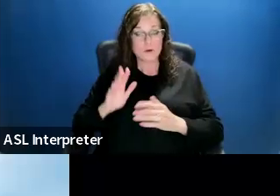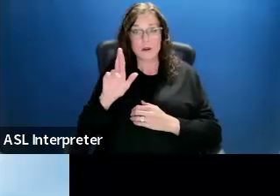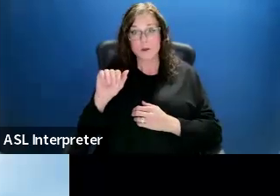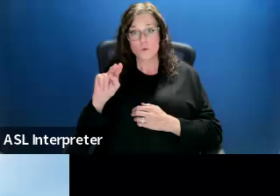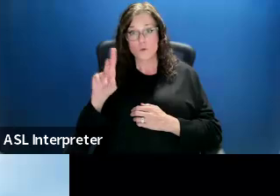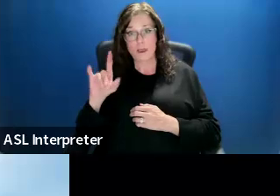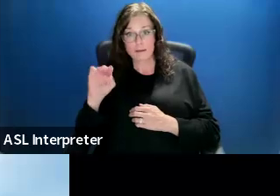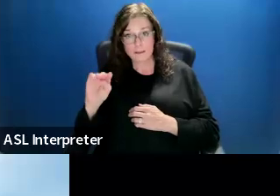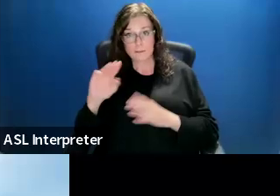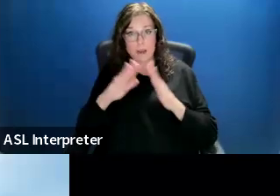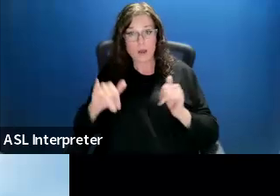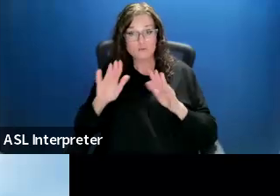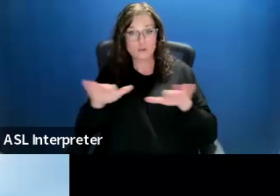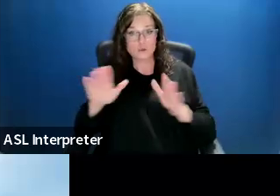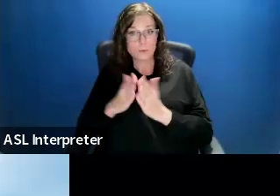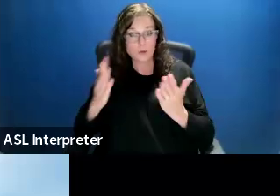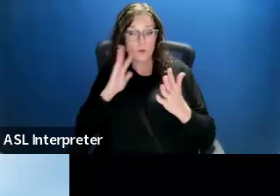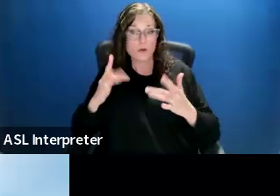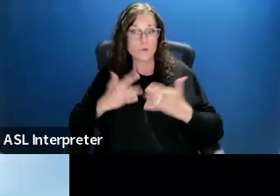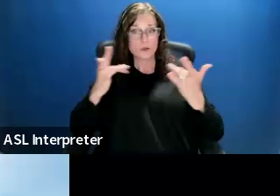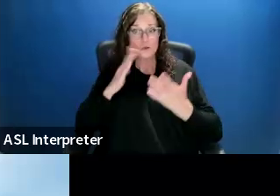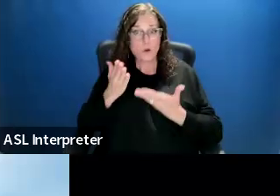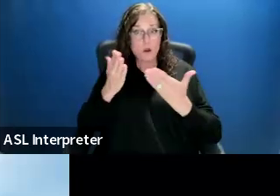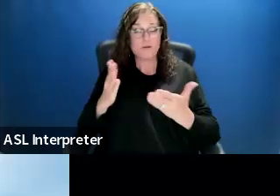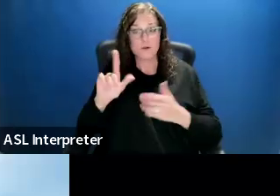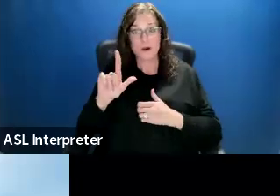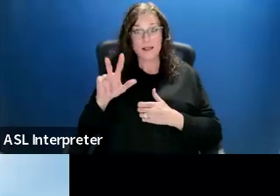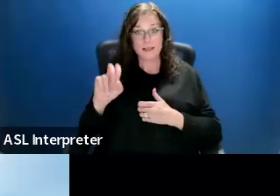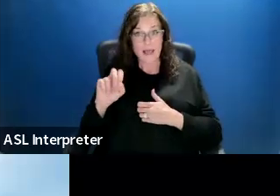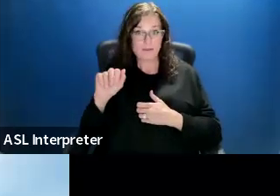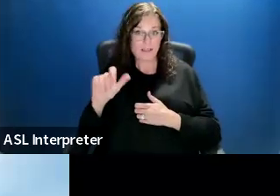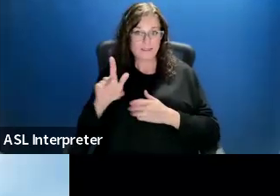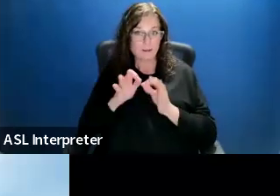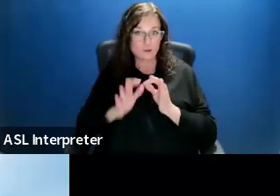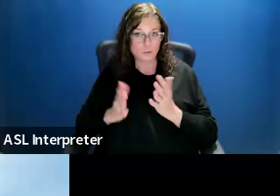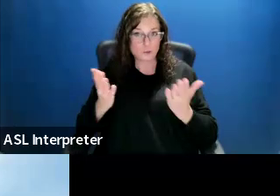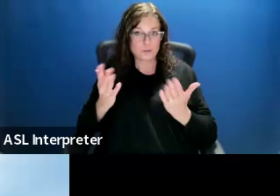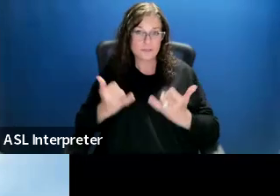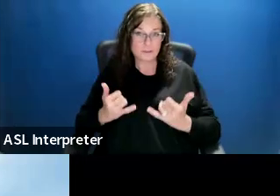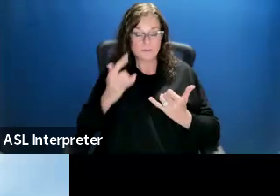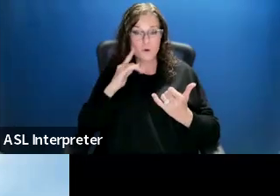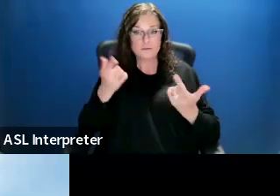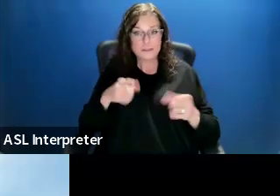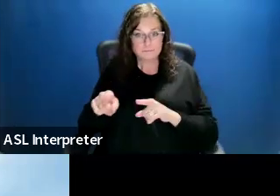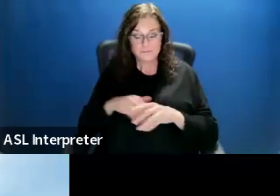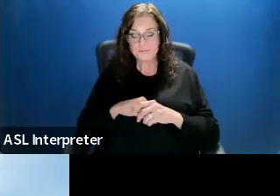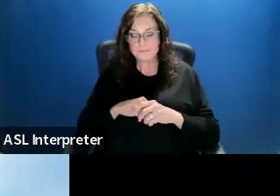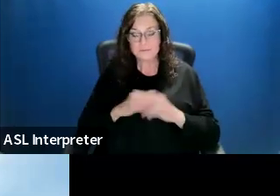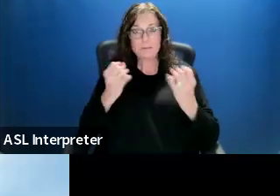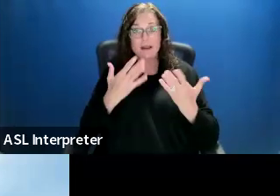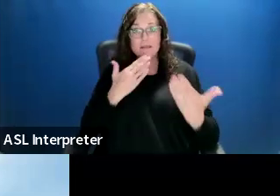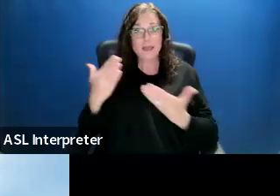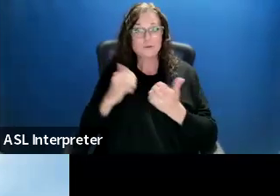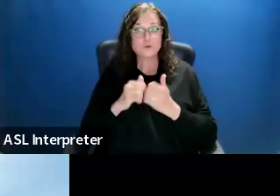Random House Children's Books, we are thrilled to offer live ASL interpretation for this event. Many thanks to